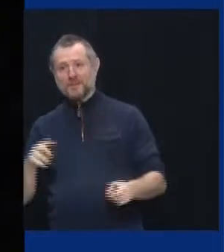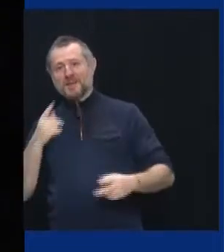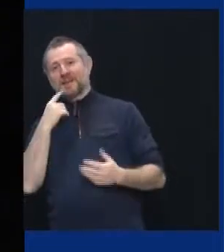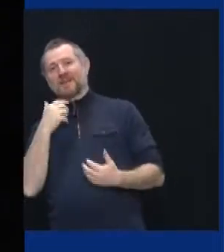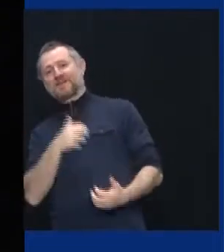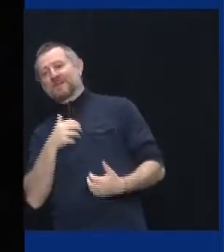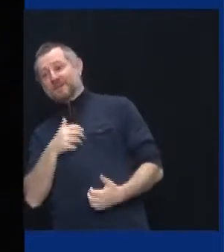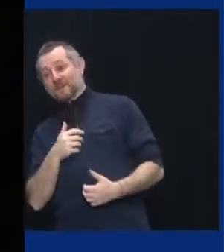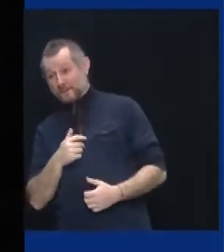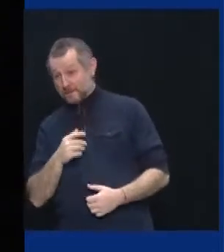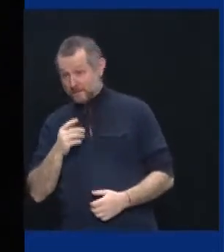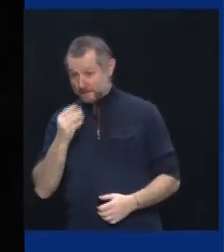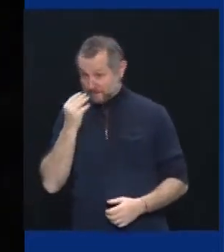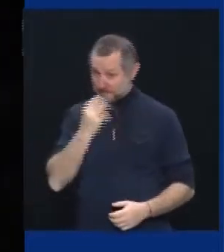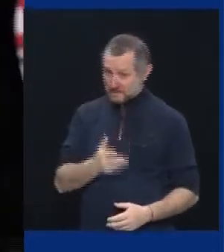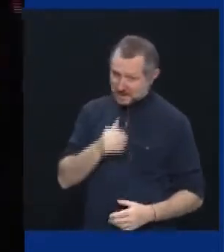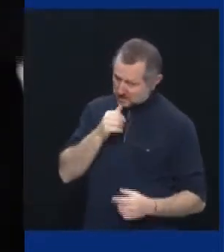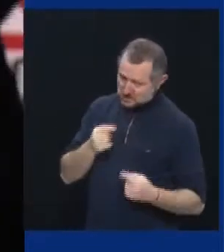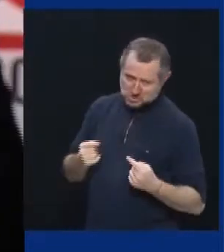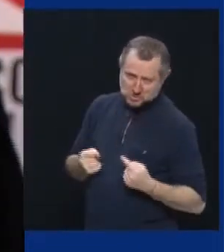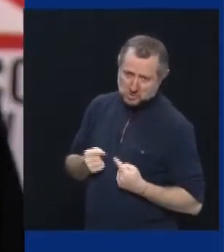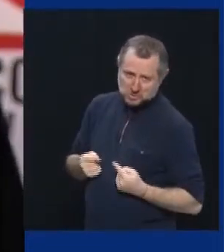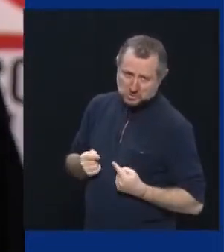It don't hurt, bro. It don't hurt.